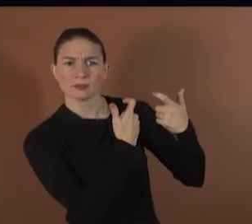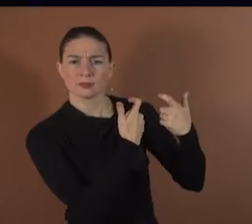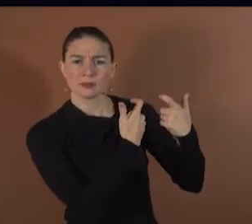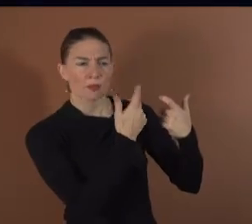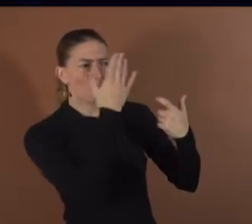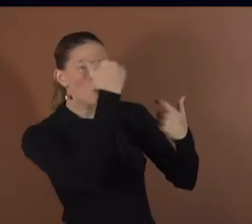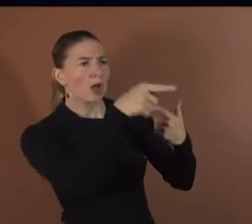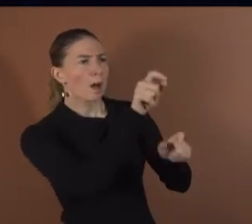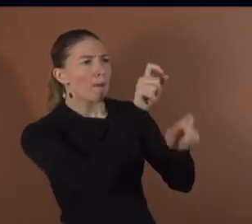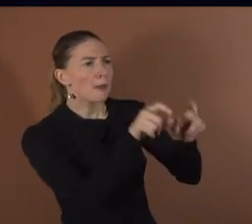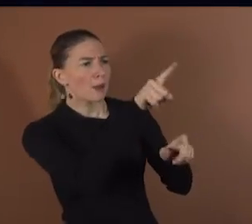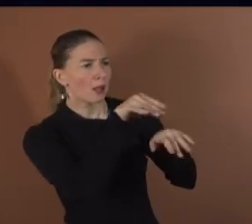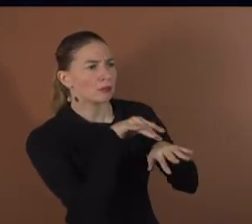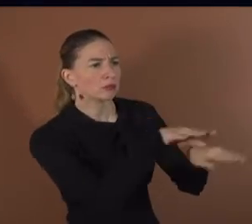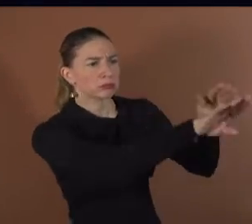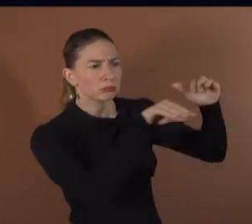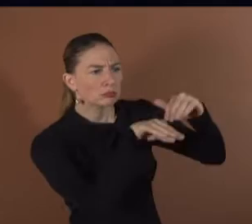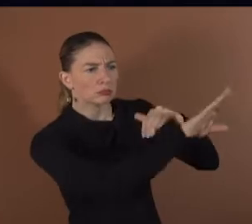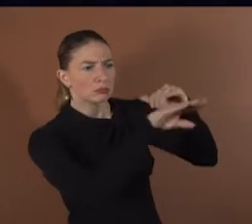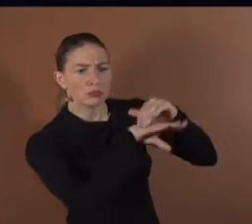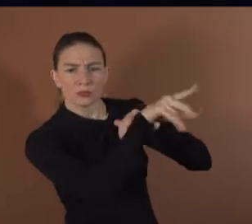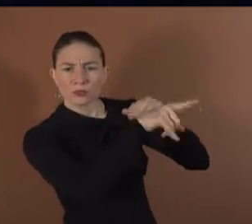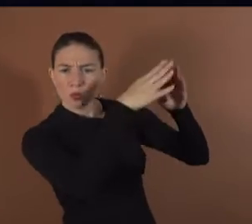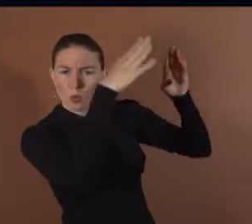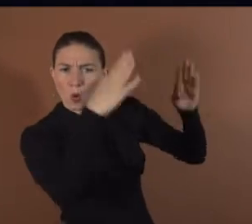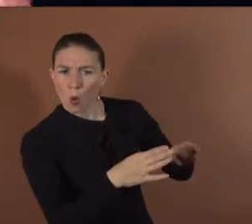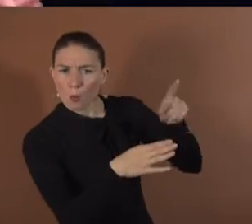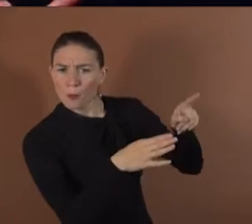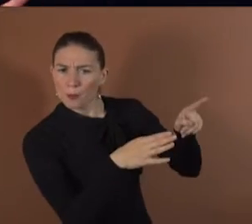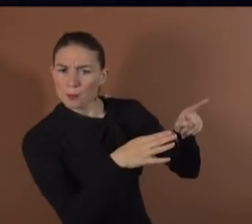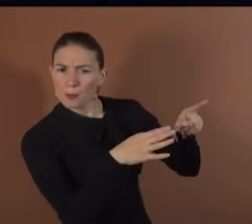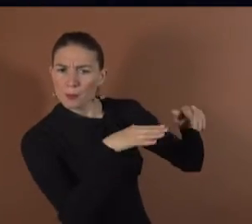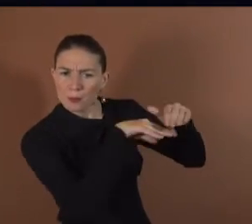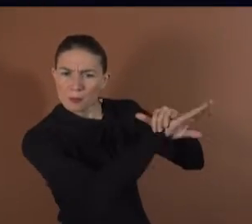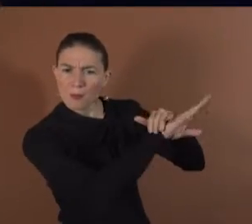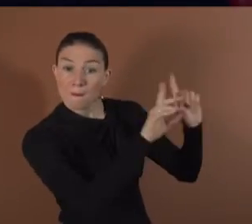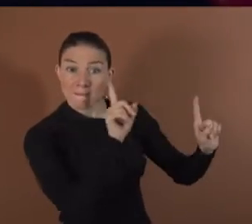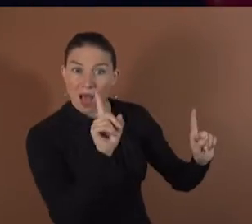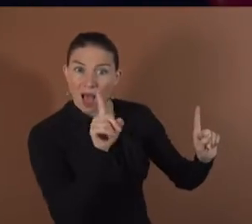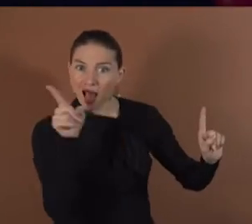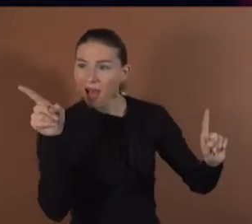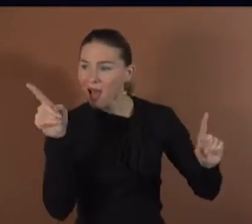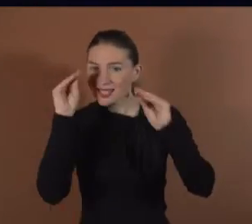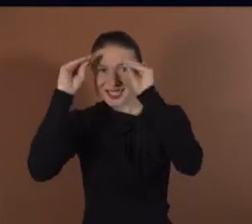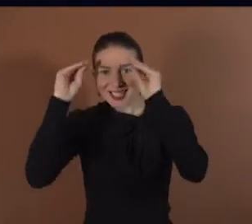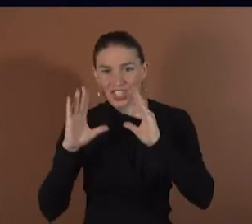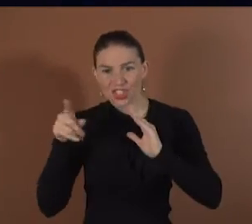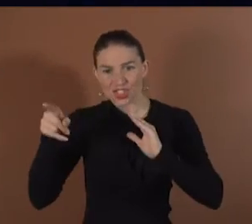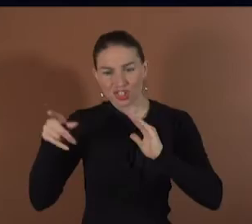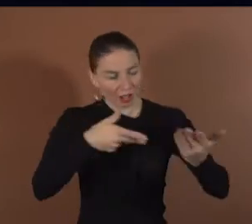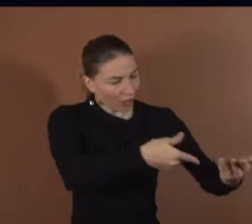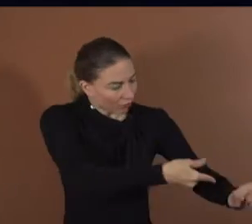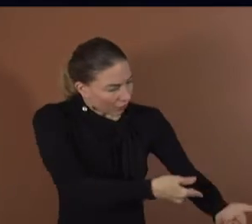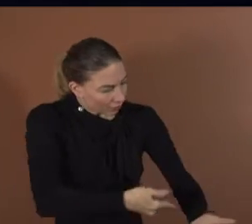home. Knowing that that decision that she made to allow us to have those meetings in her home was,